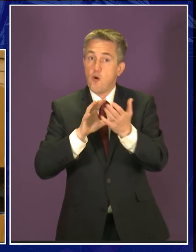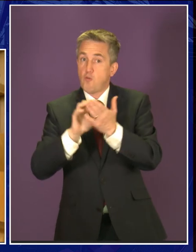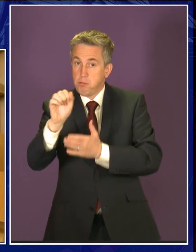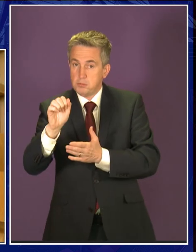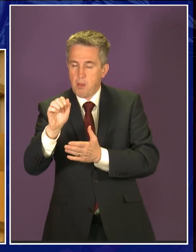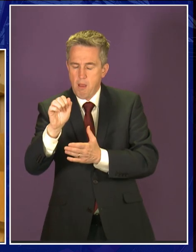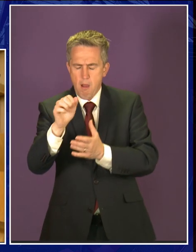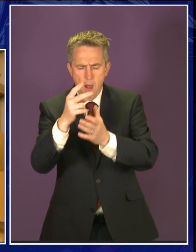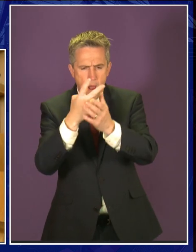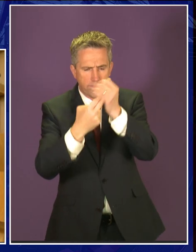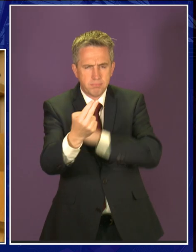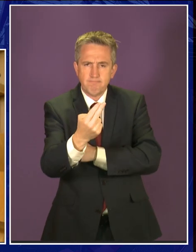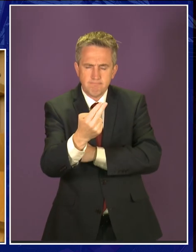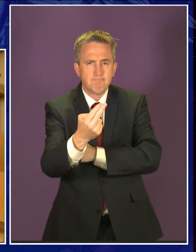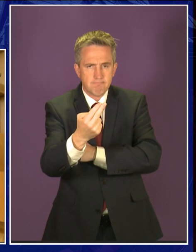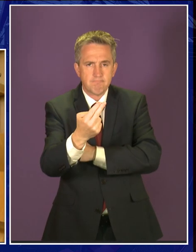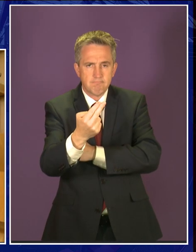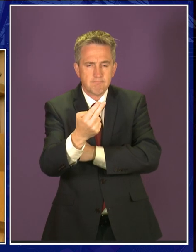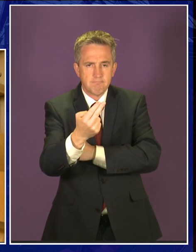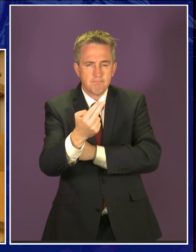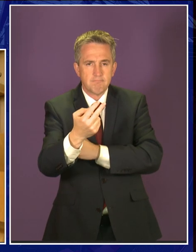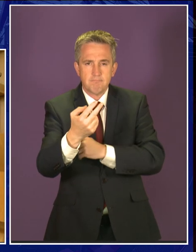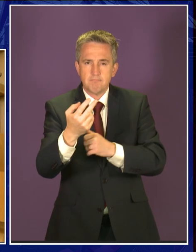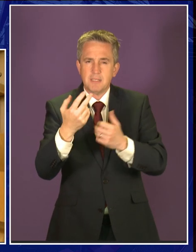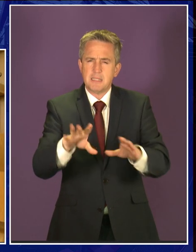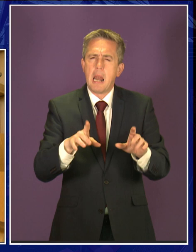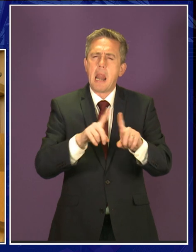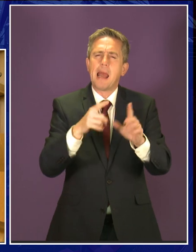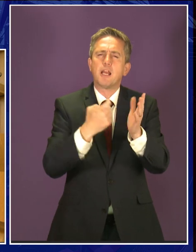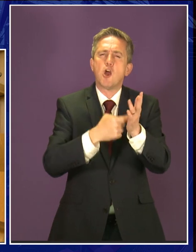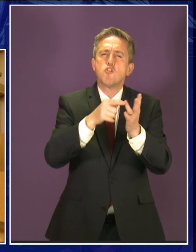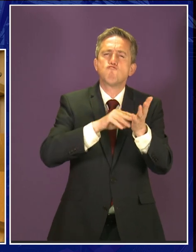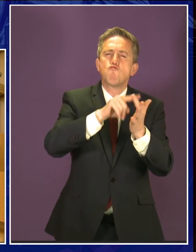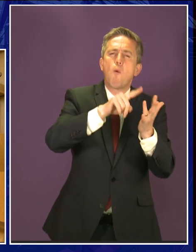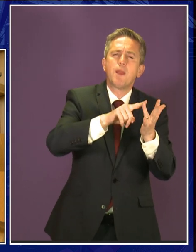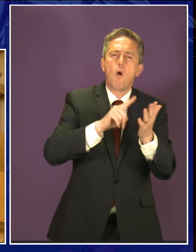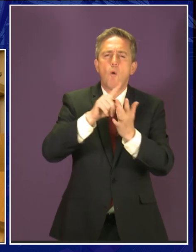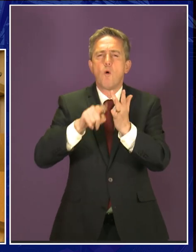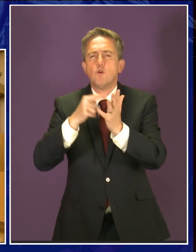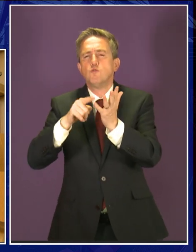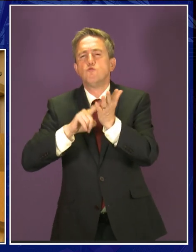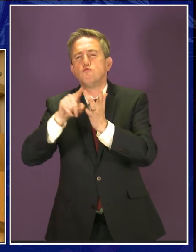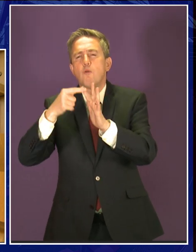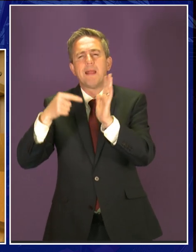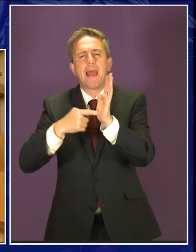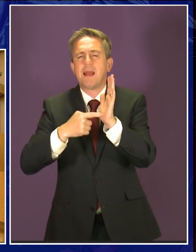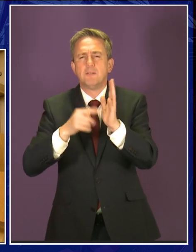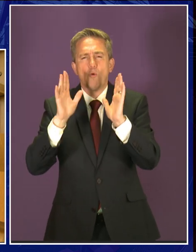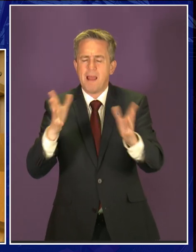culture are inseparable worlds. And they are like Romeo and Juliet, a couple, a love couple for